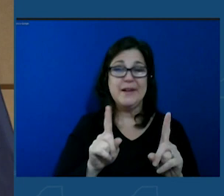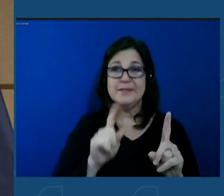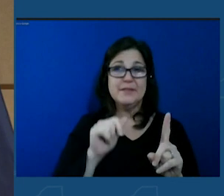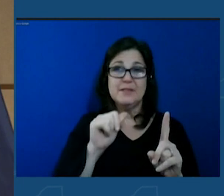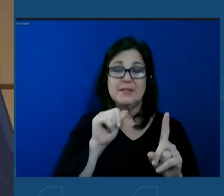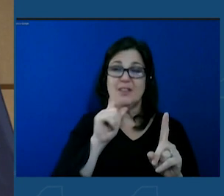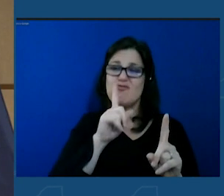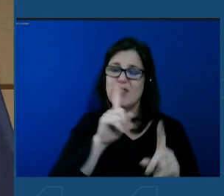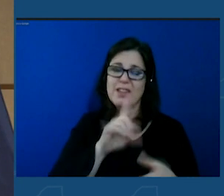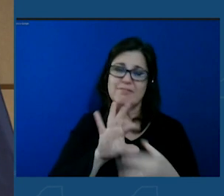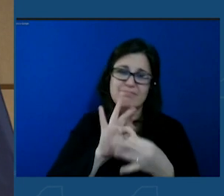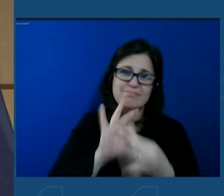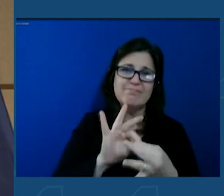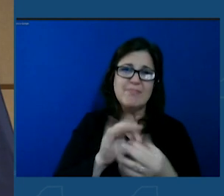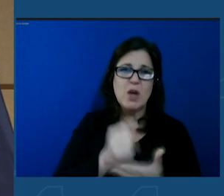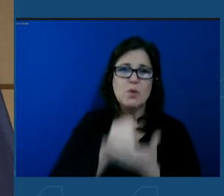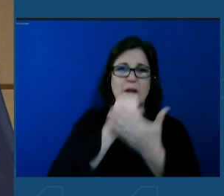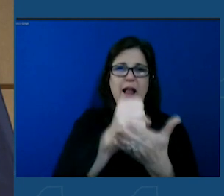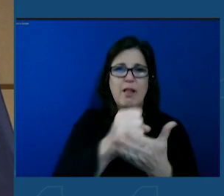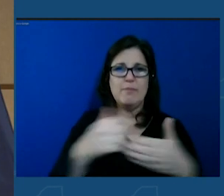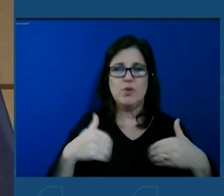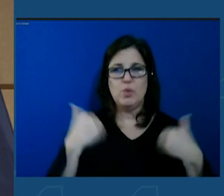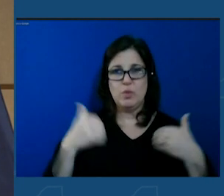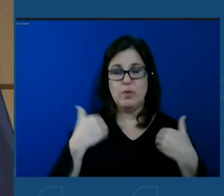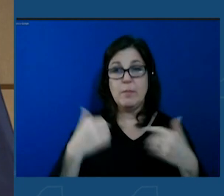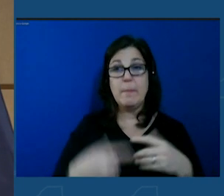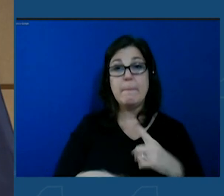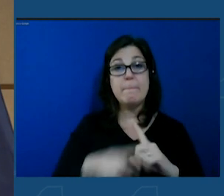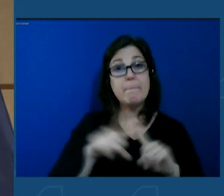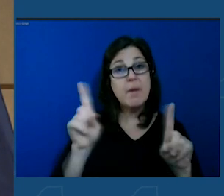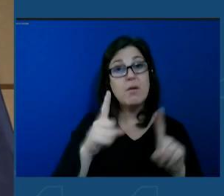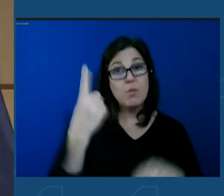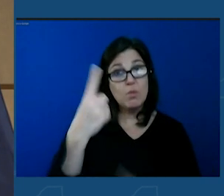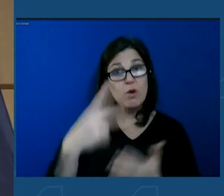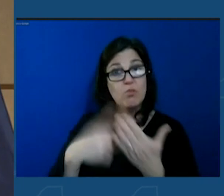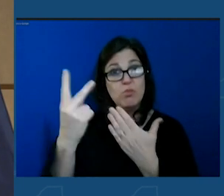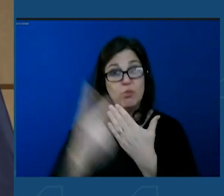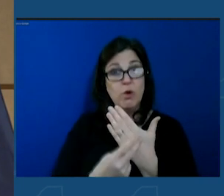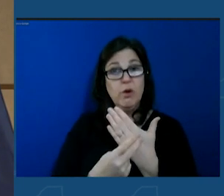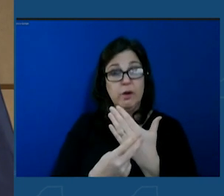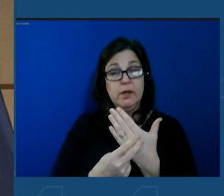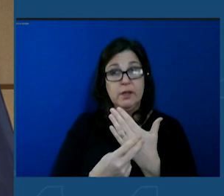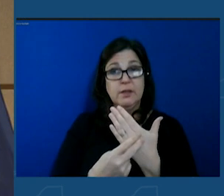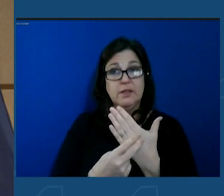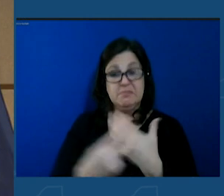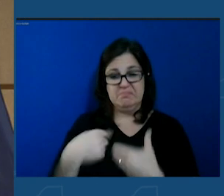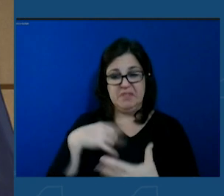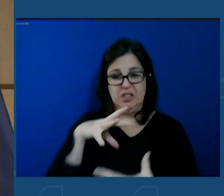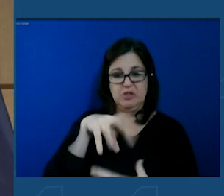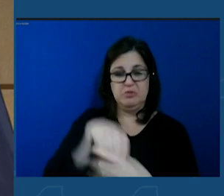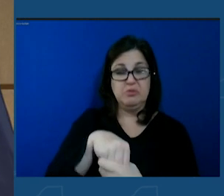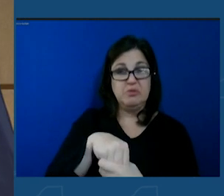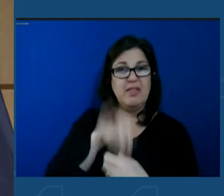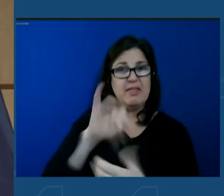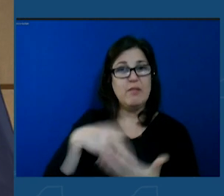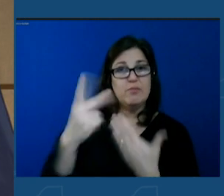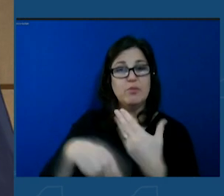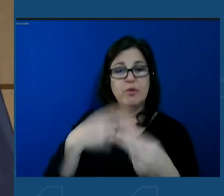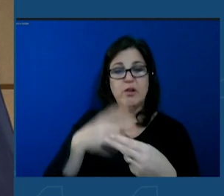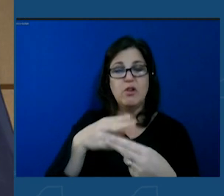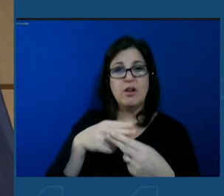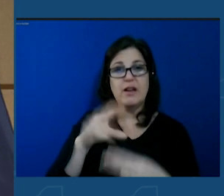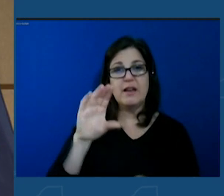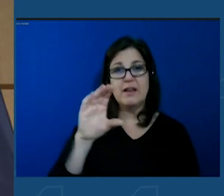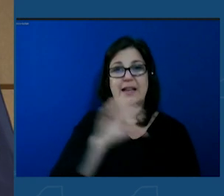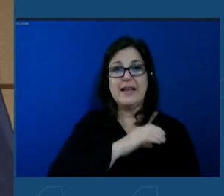youth. But there is this one program that I am a part of, and it's called Council for Unity.